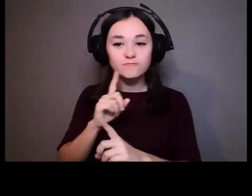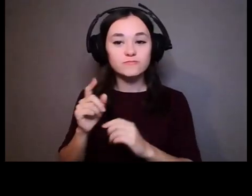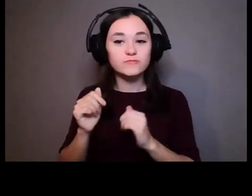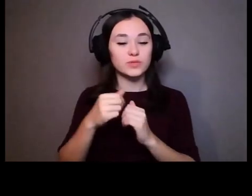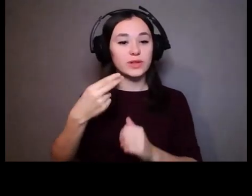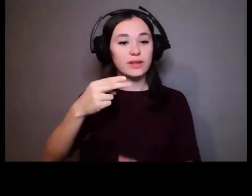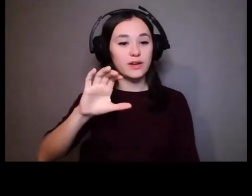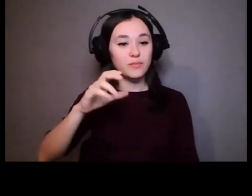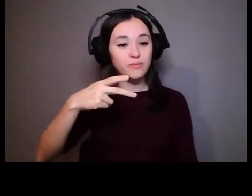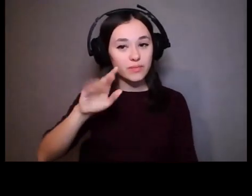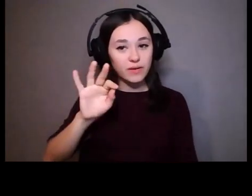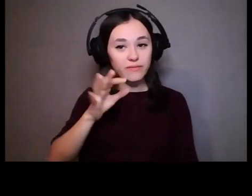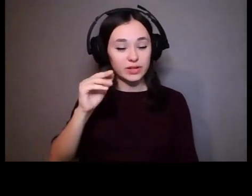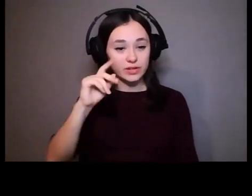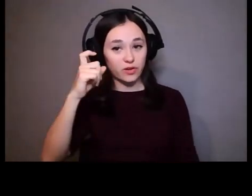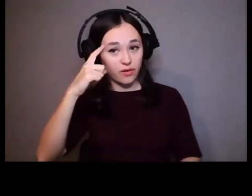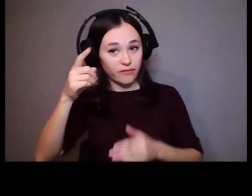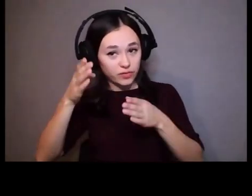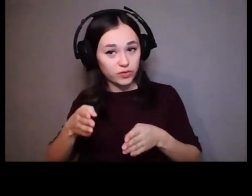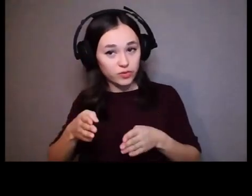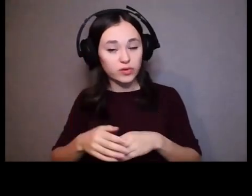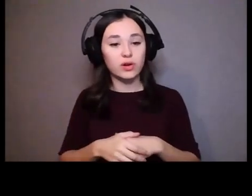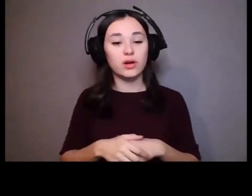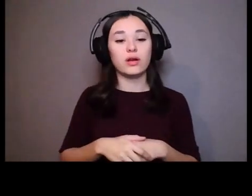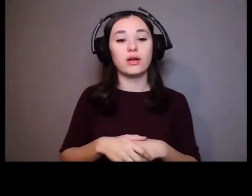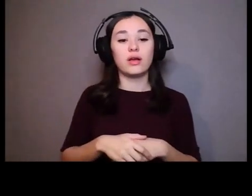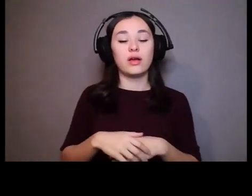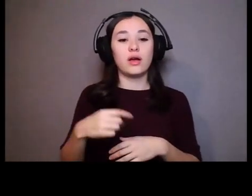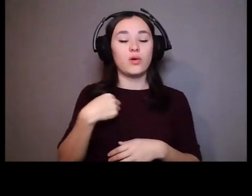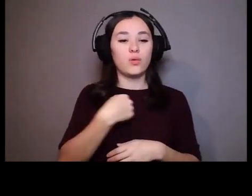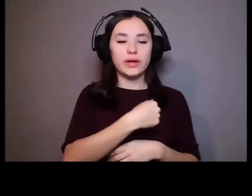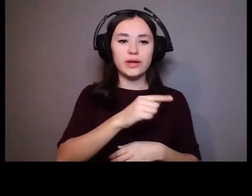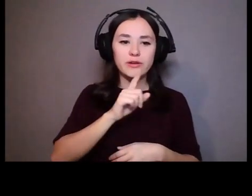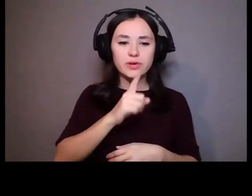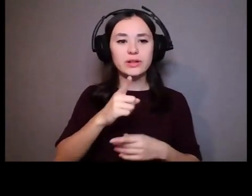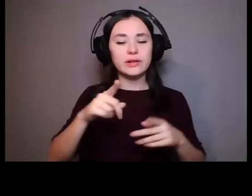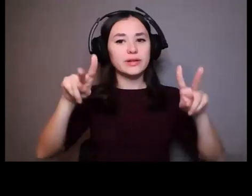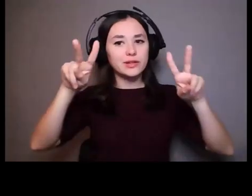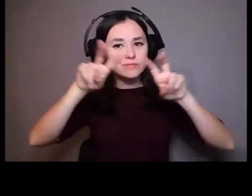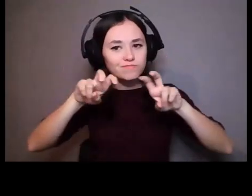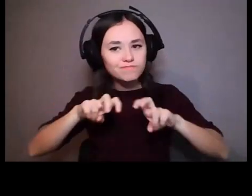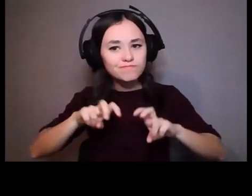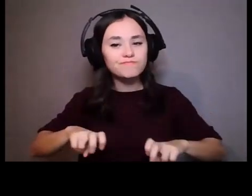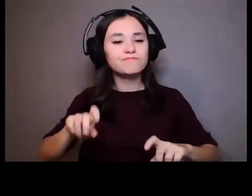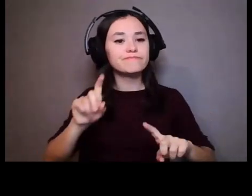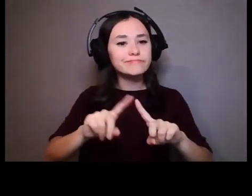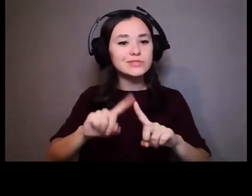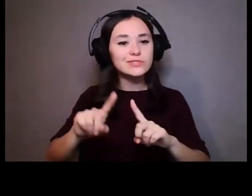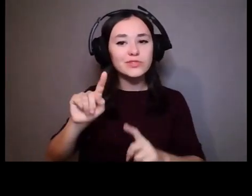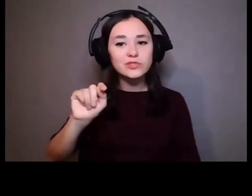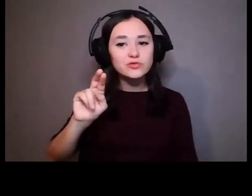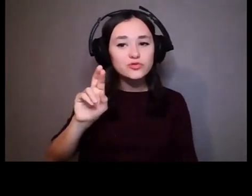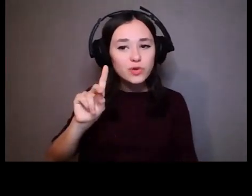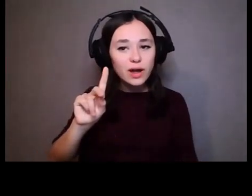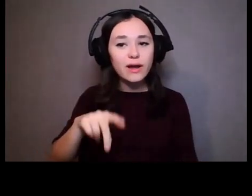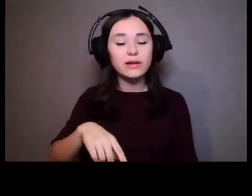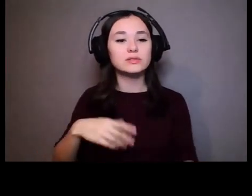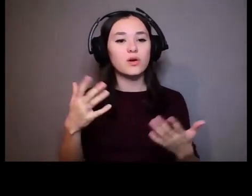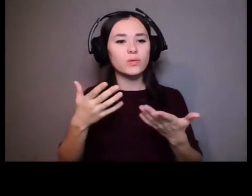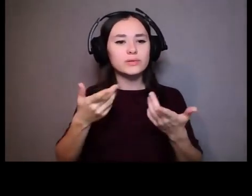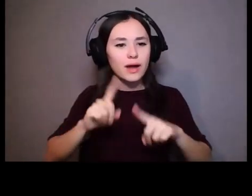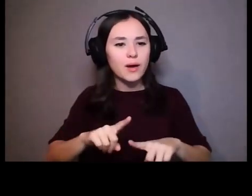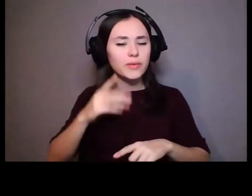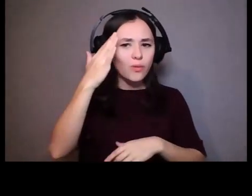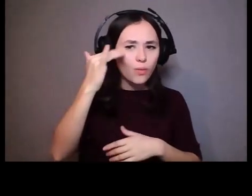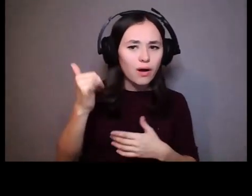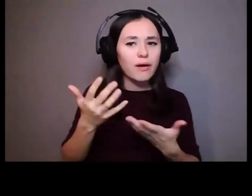governor's office, where we looked at what under the hood of these different trends, what was driving them, what do we know about them? And then we started to